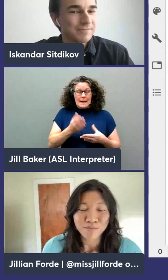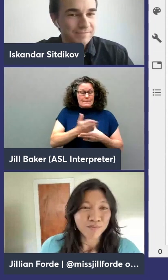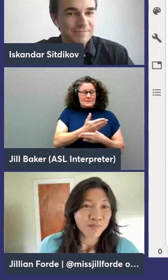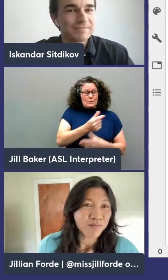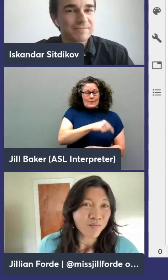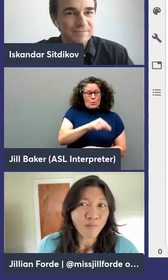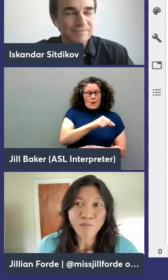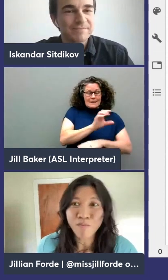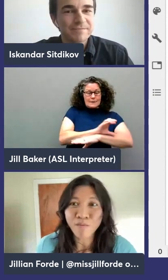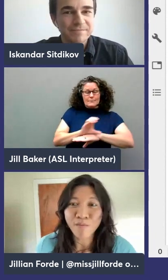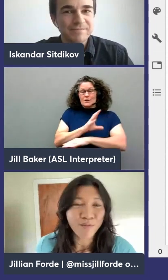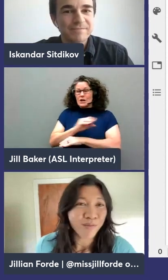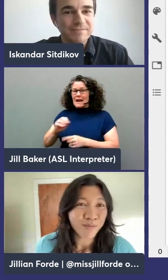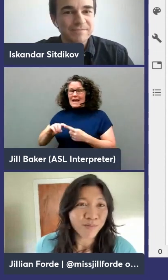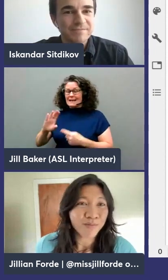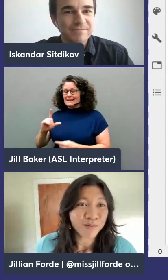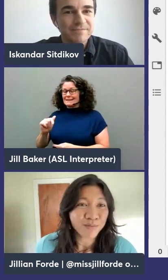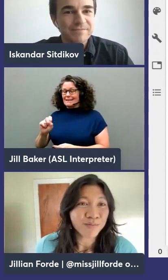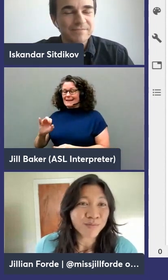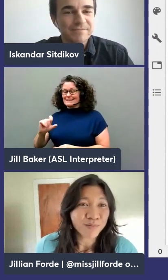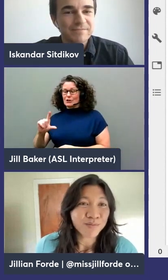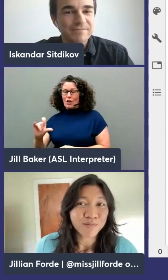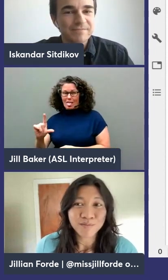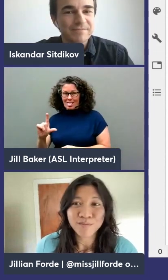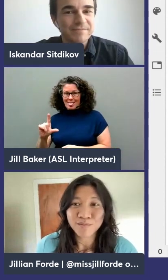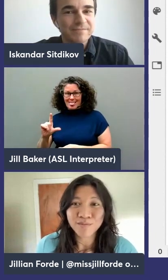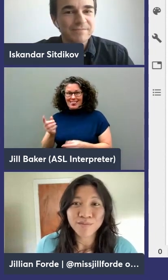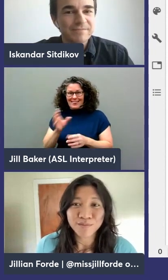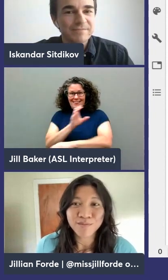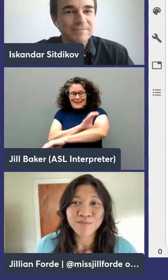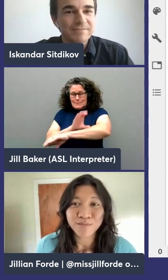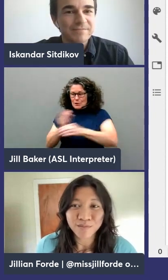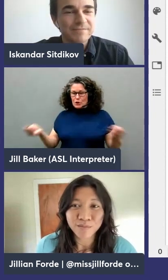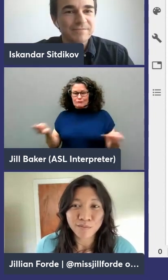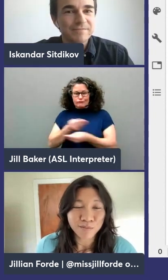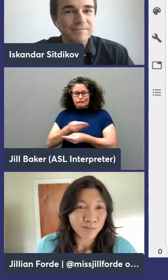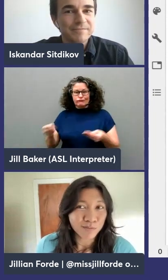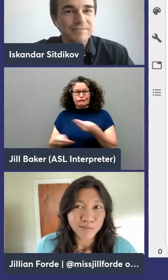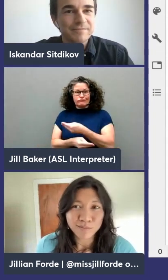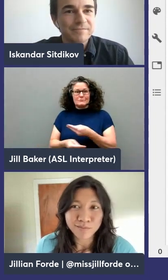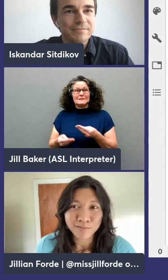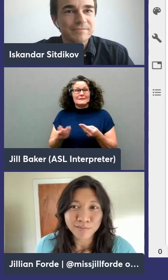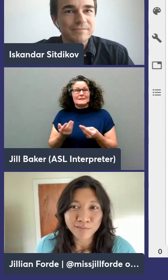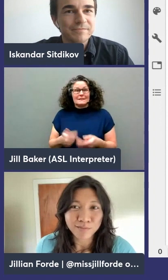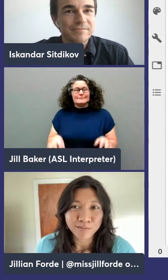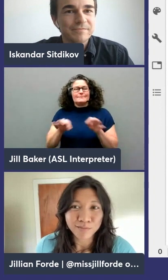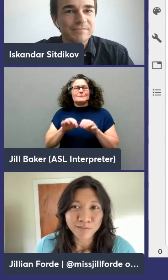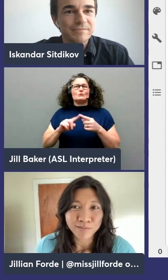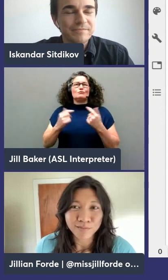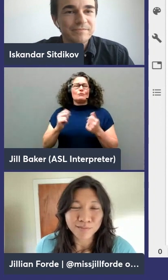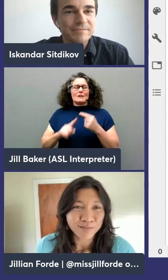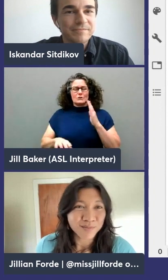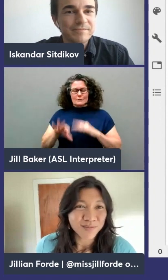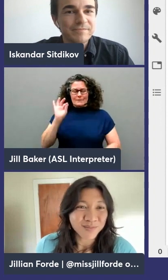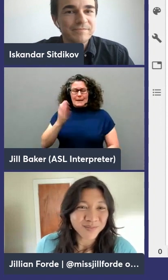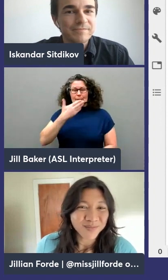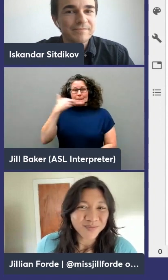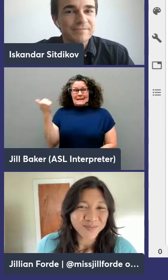and the classical computer, essentially to try to find the